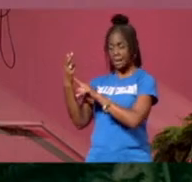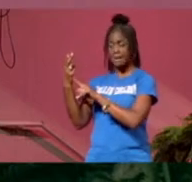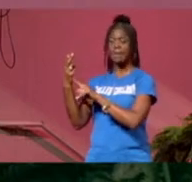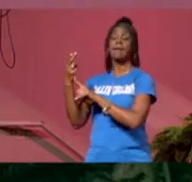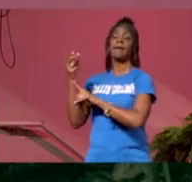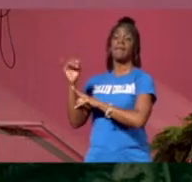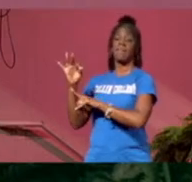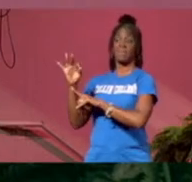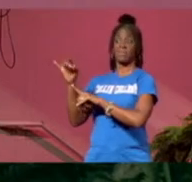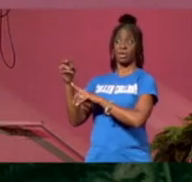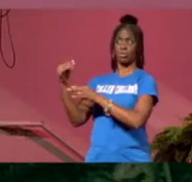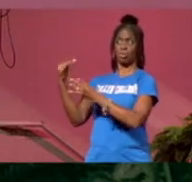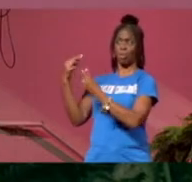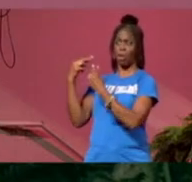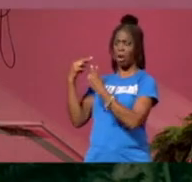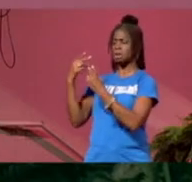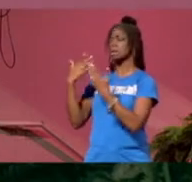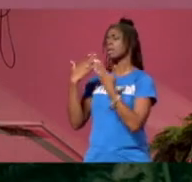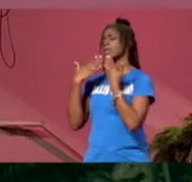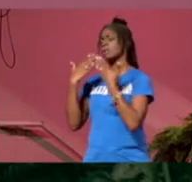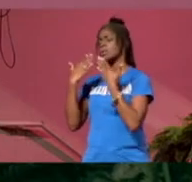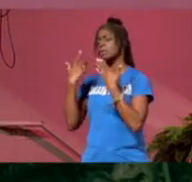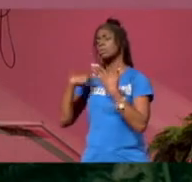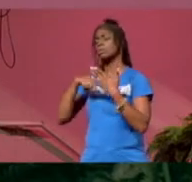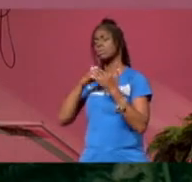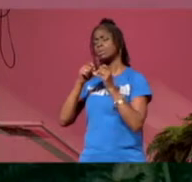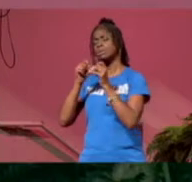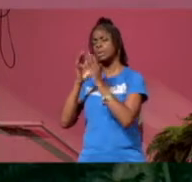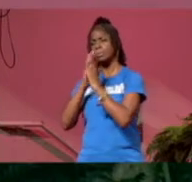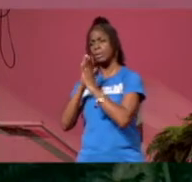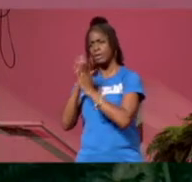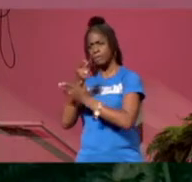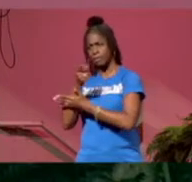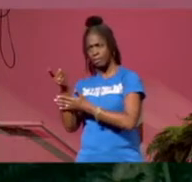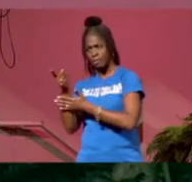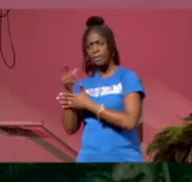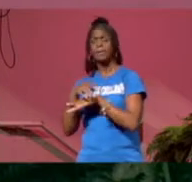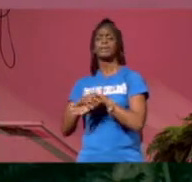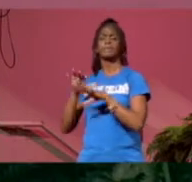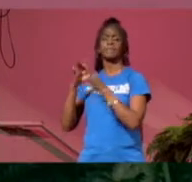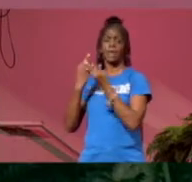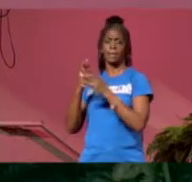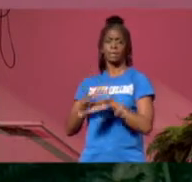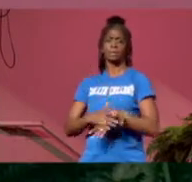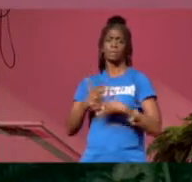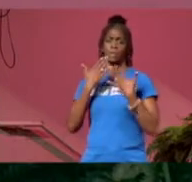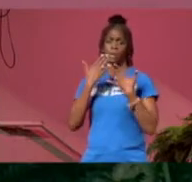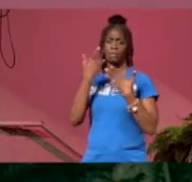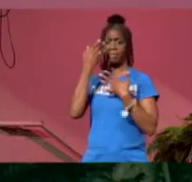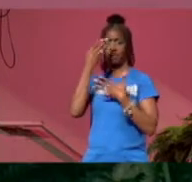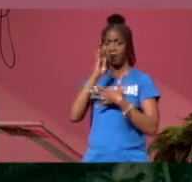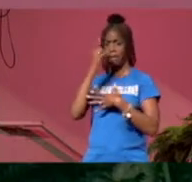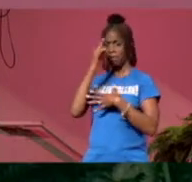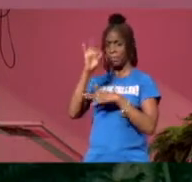love and miss you, and we continue to pray for you and the family. Come on, give God a hand clap of praise for our senior pastor.